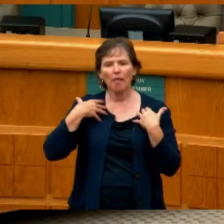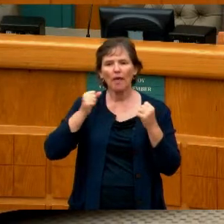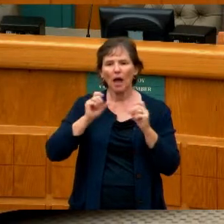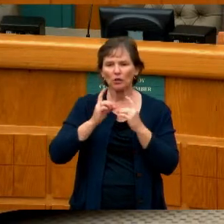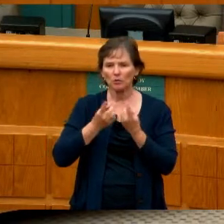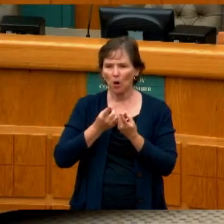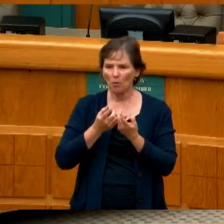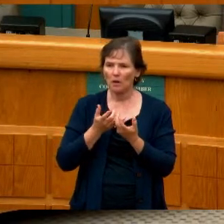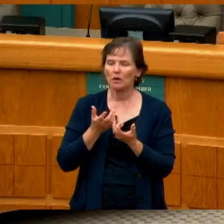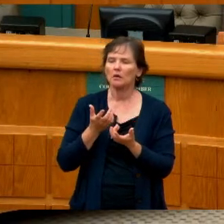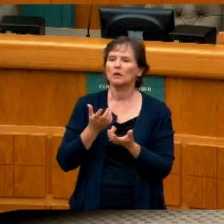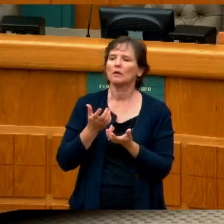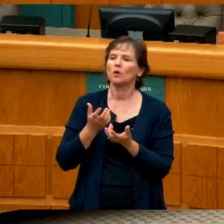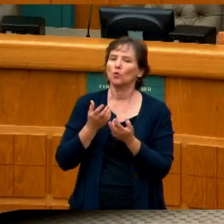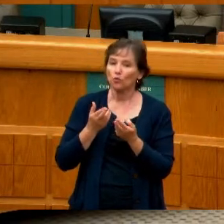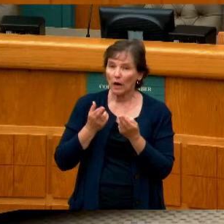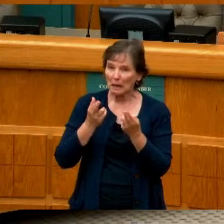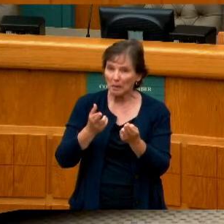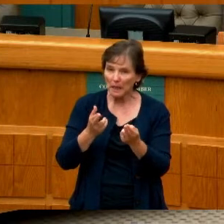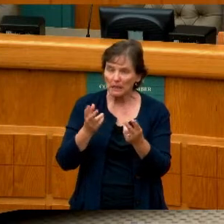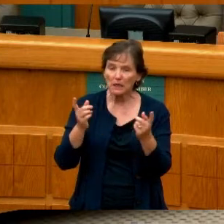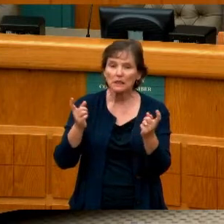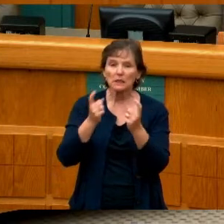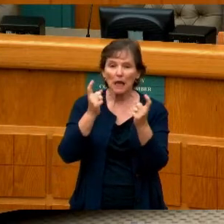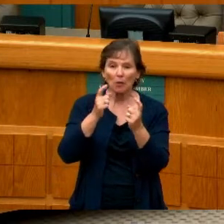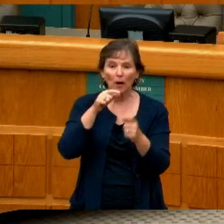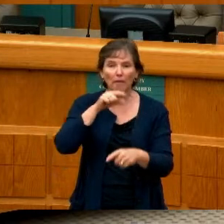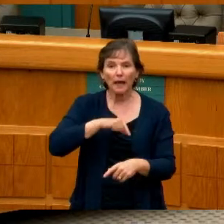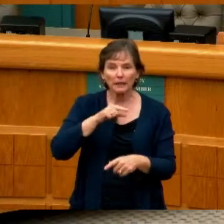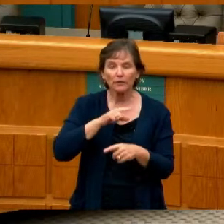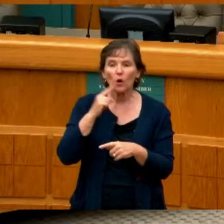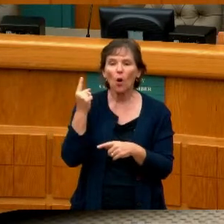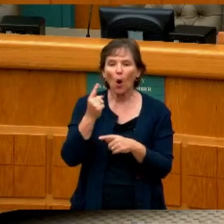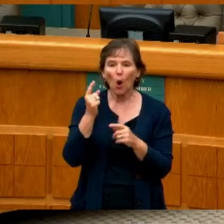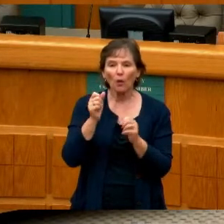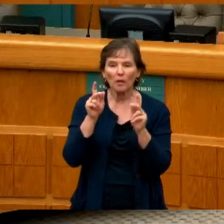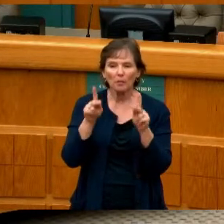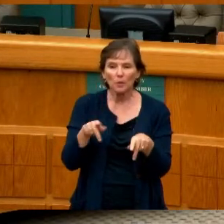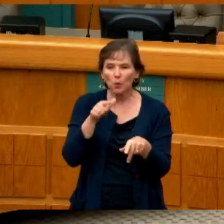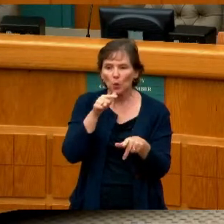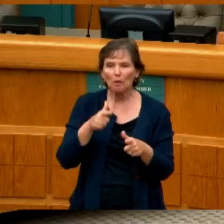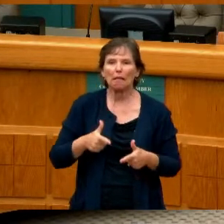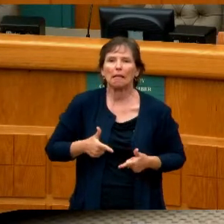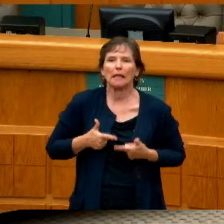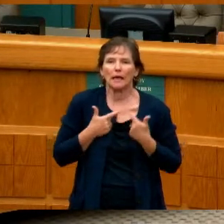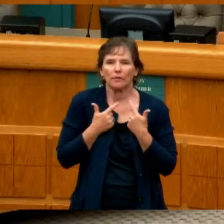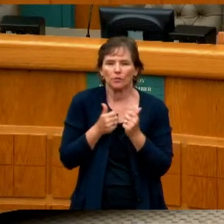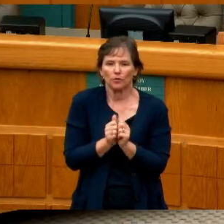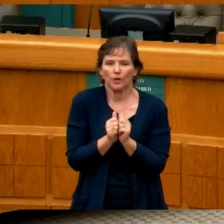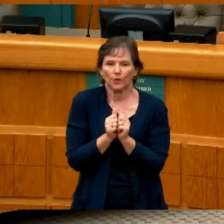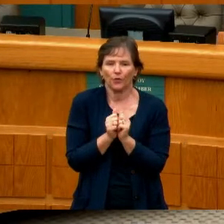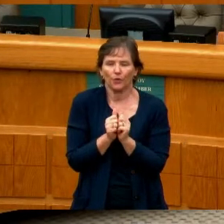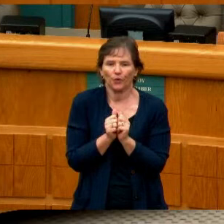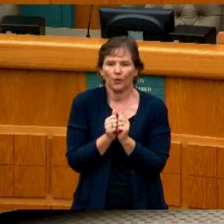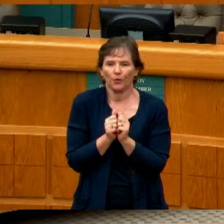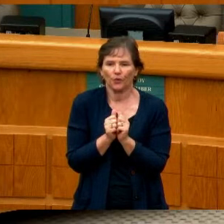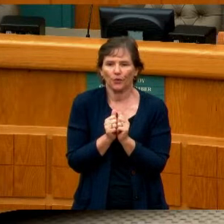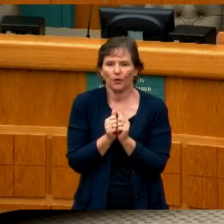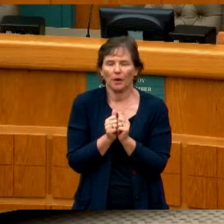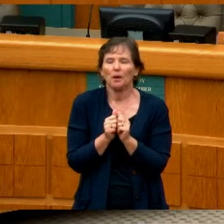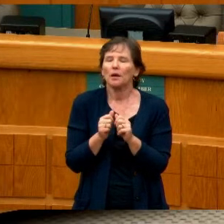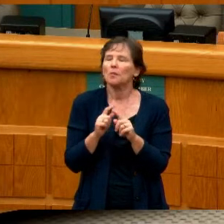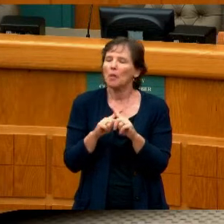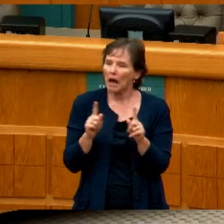to Thanksgiving. The Health District wants to recommend, as we have been, that if you celebrate this Thanksgiving,